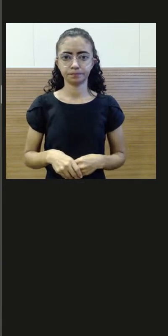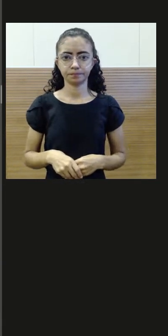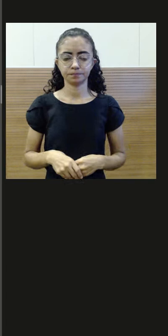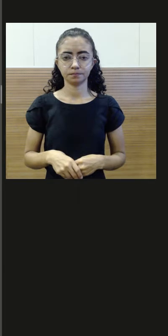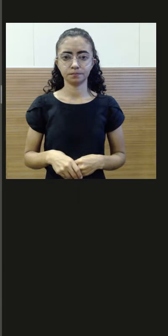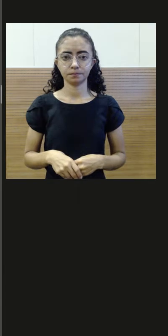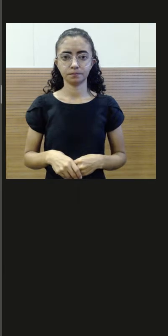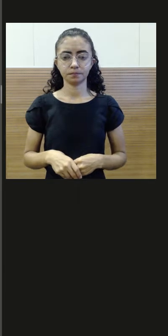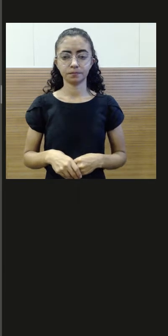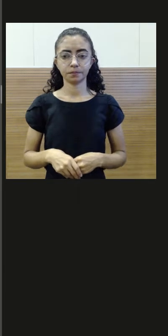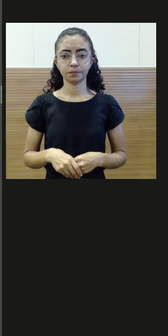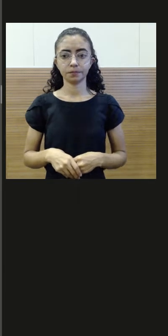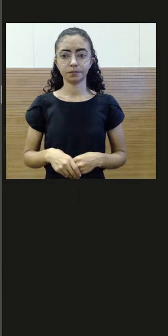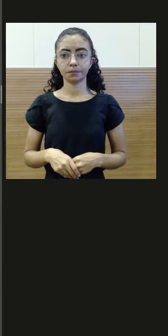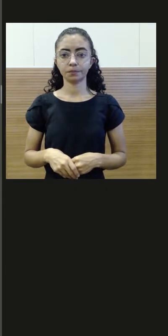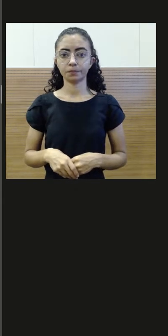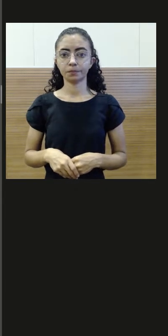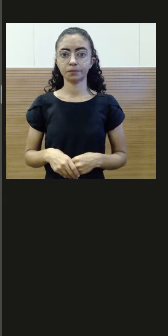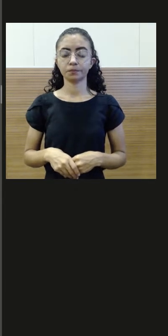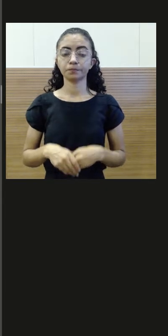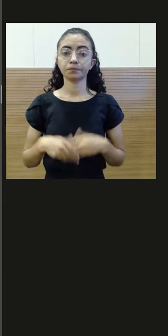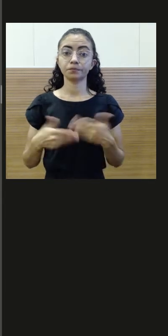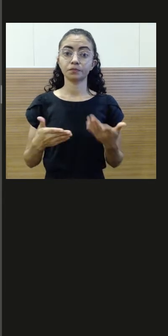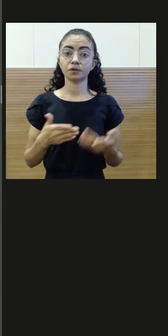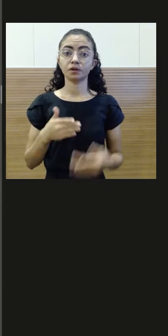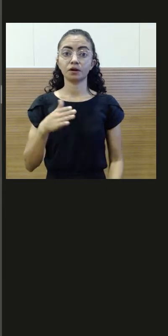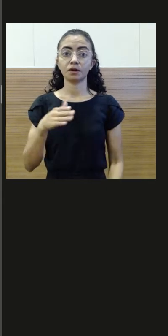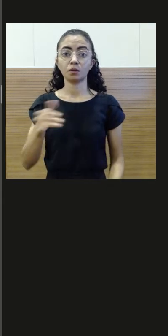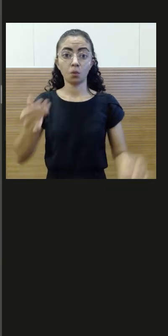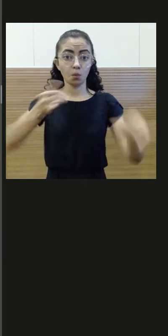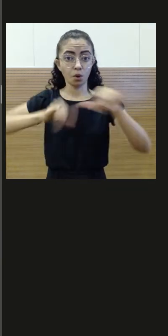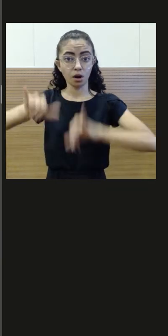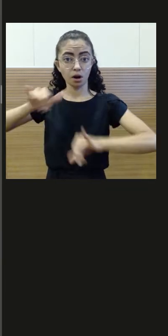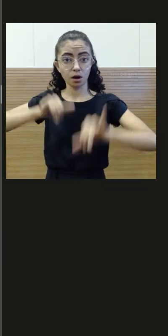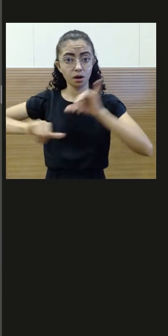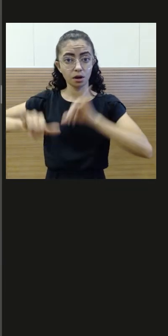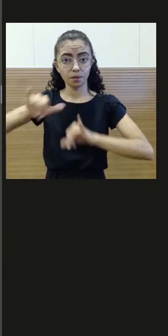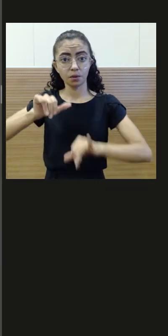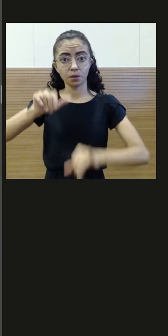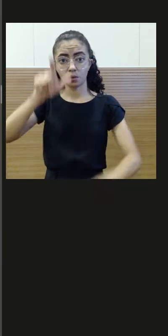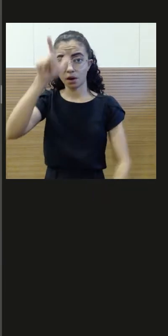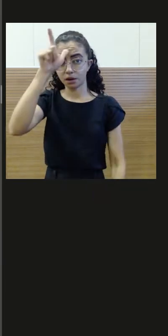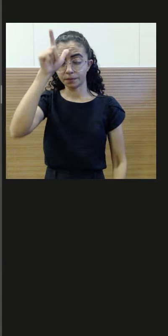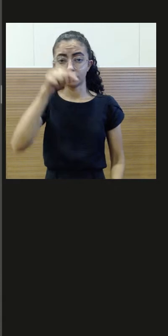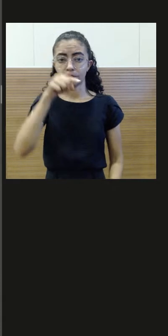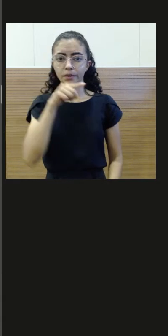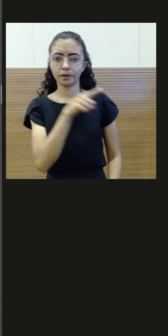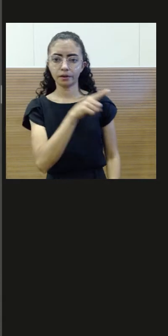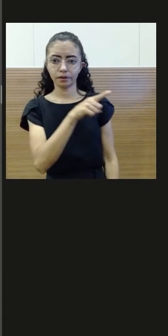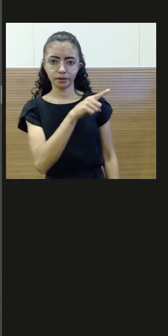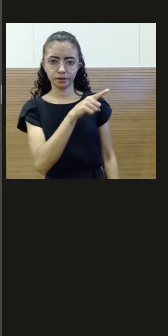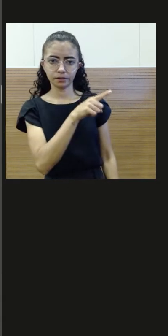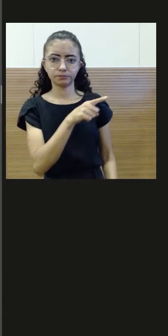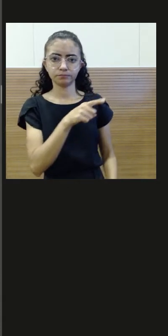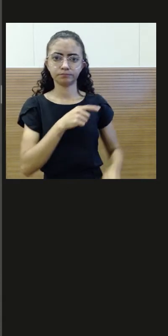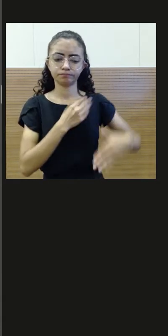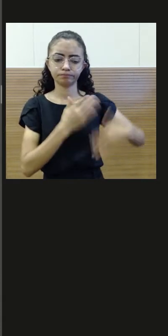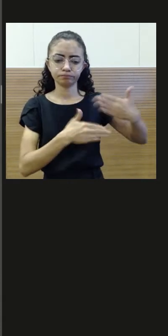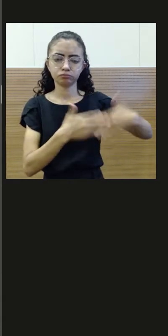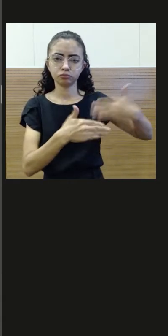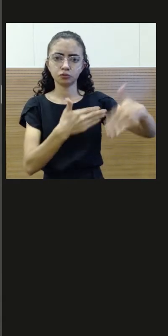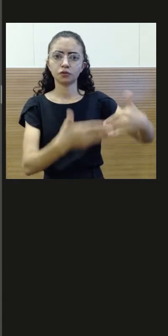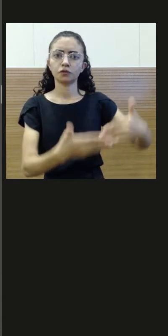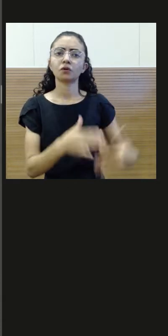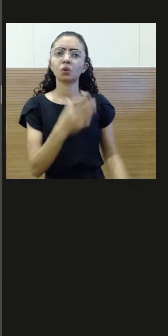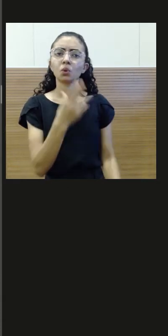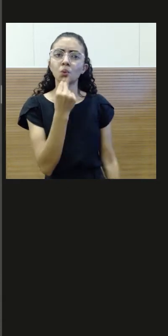The German chemist Justus von Liebig developed nutrition into a hard science, following the discoveries that